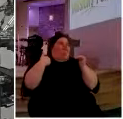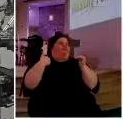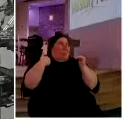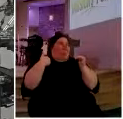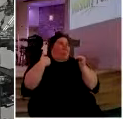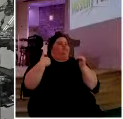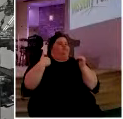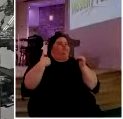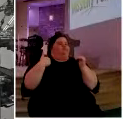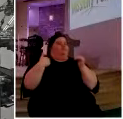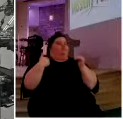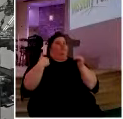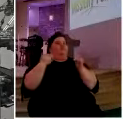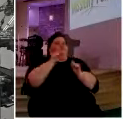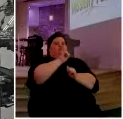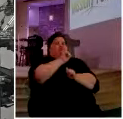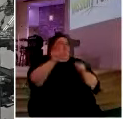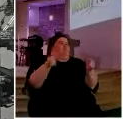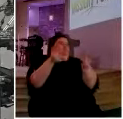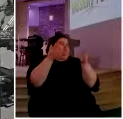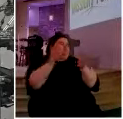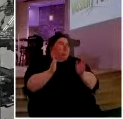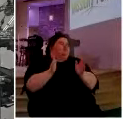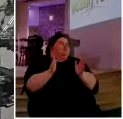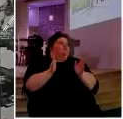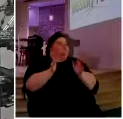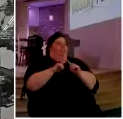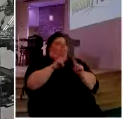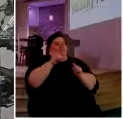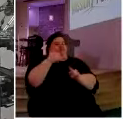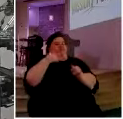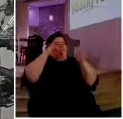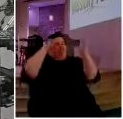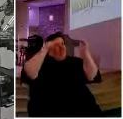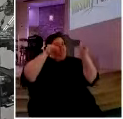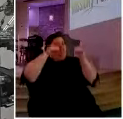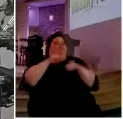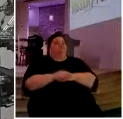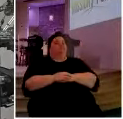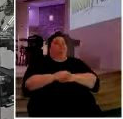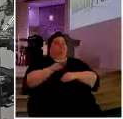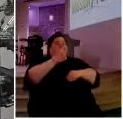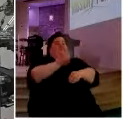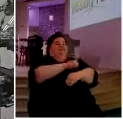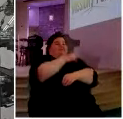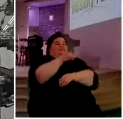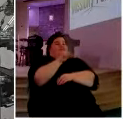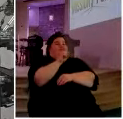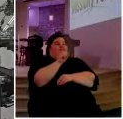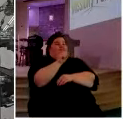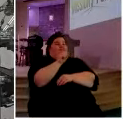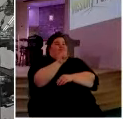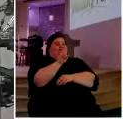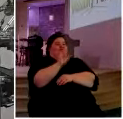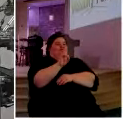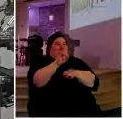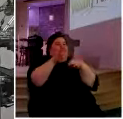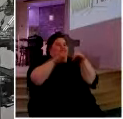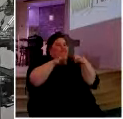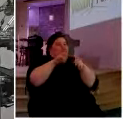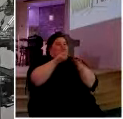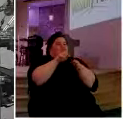is a sinner. David explains it so well in Psalm 51. Beginning with